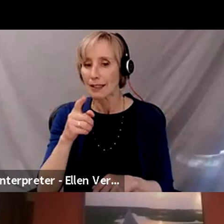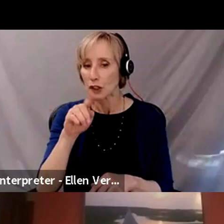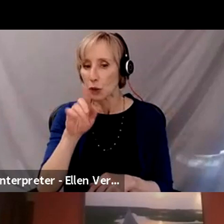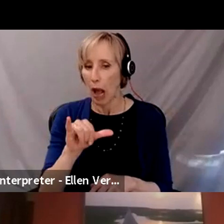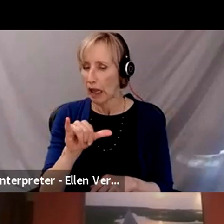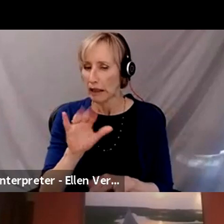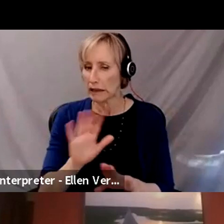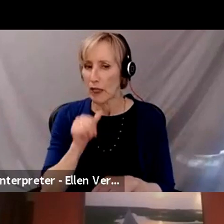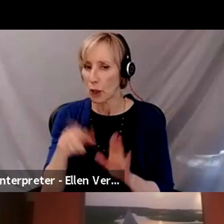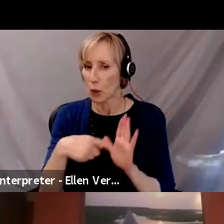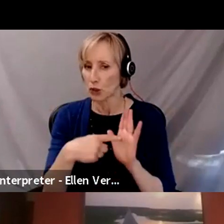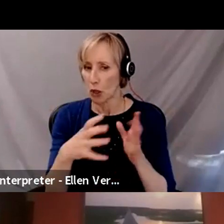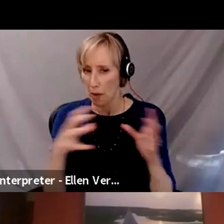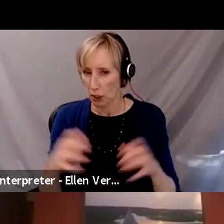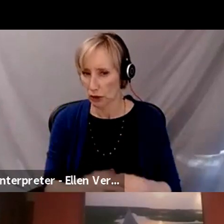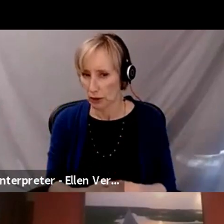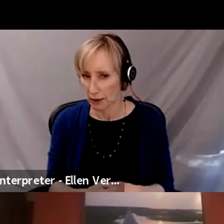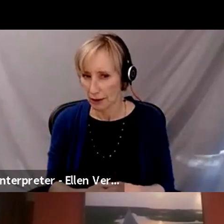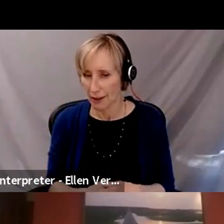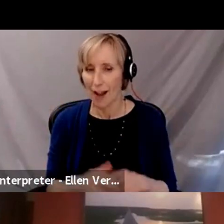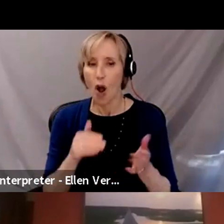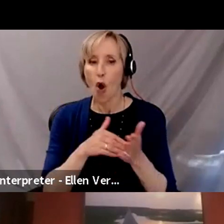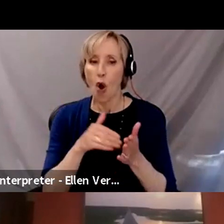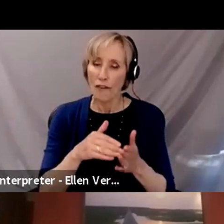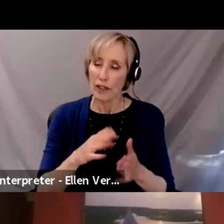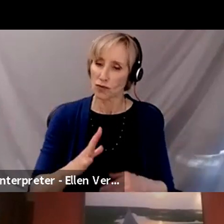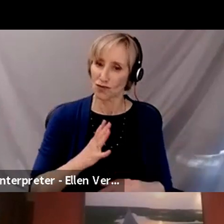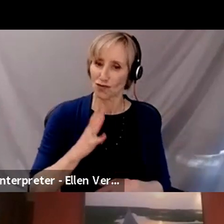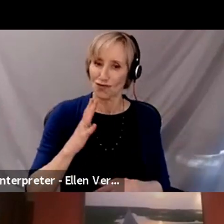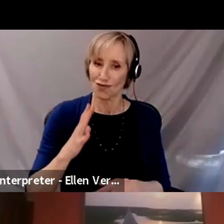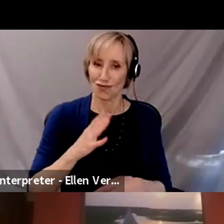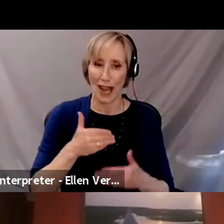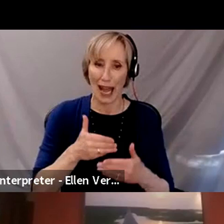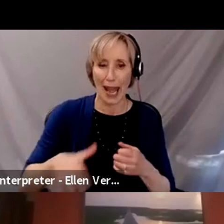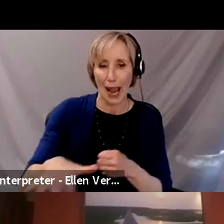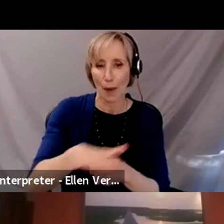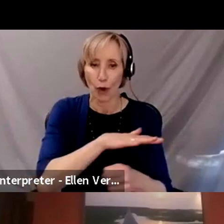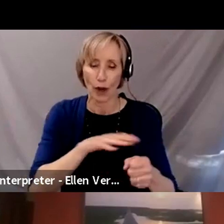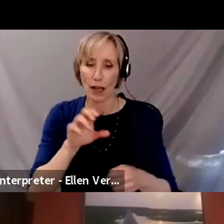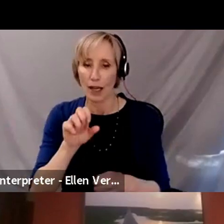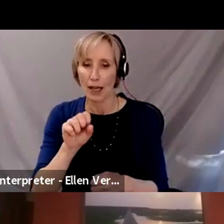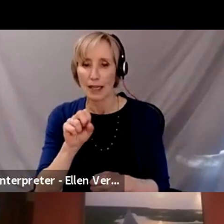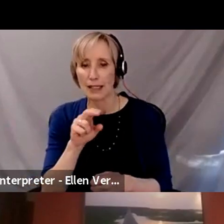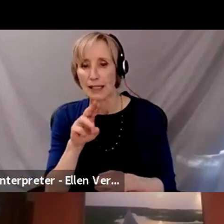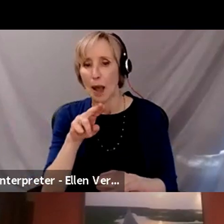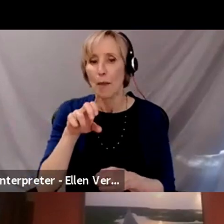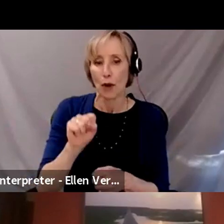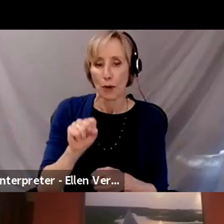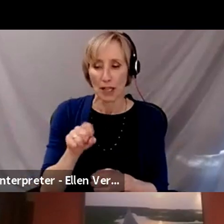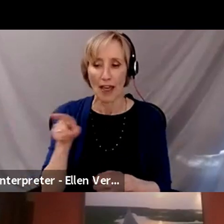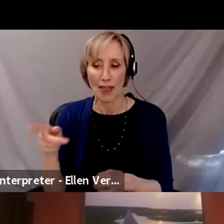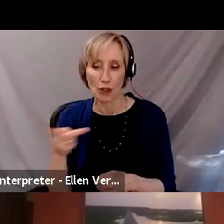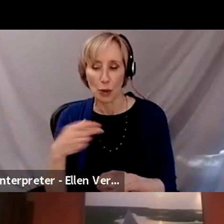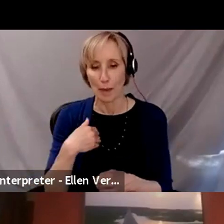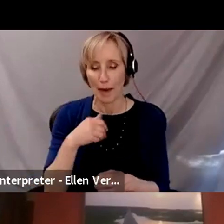in a higher class neighborhood, a suburb of some sort, and it's a secret that's coming out, right?